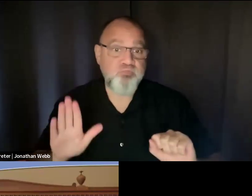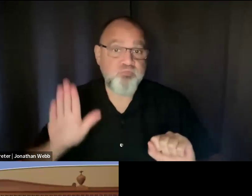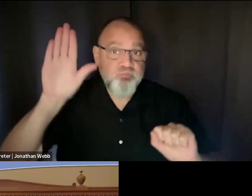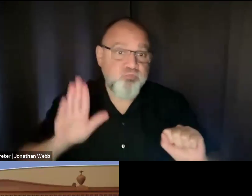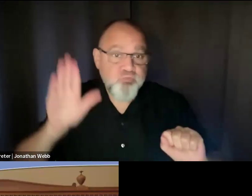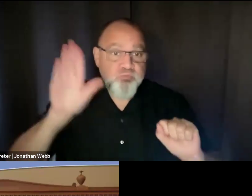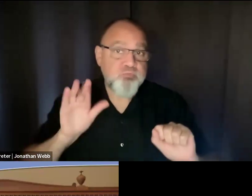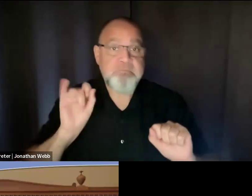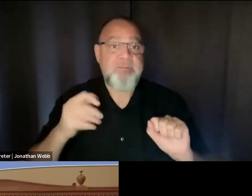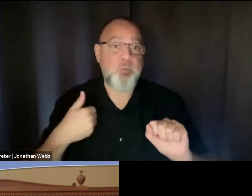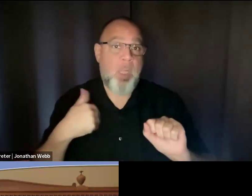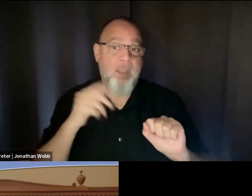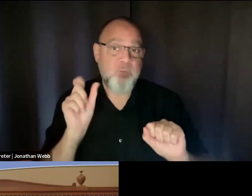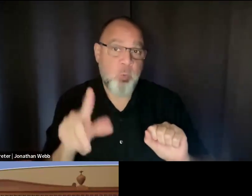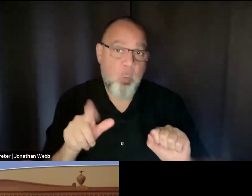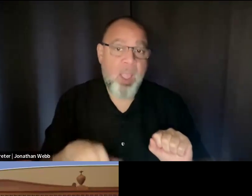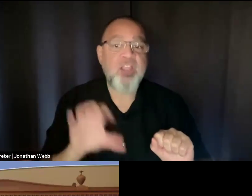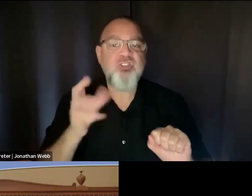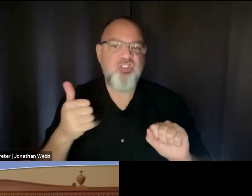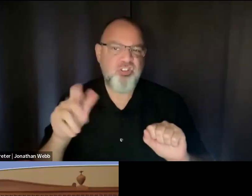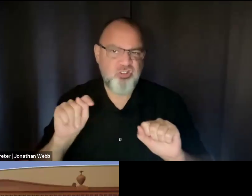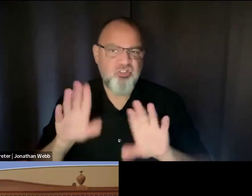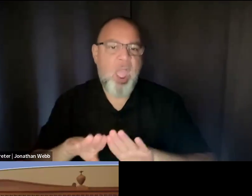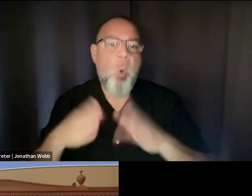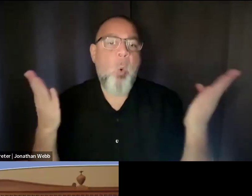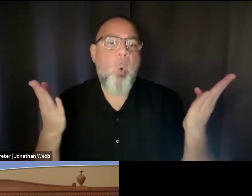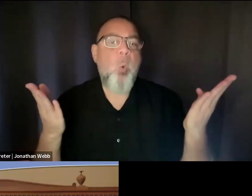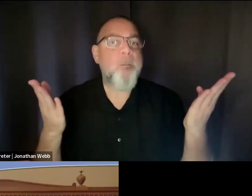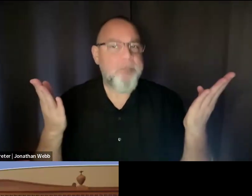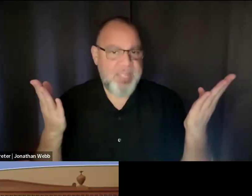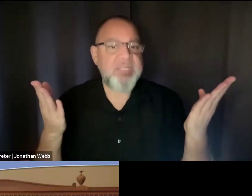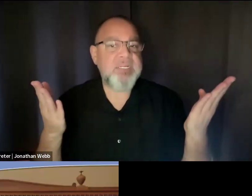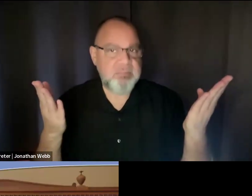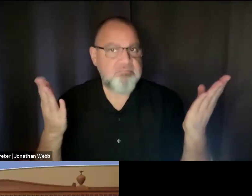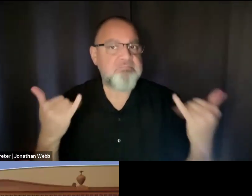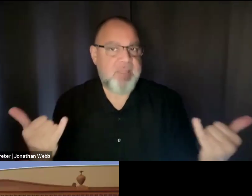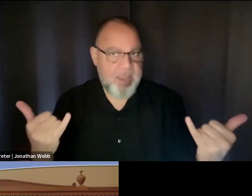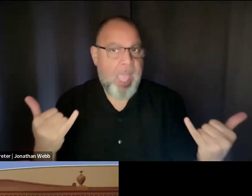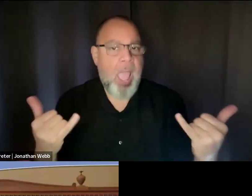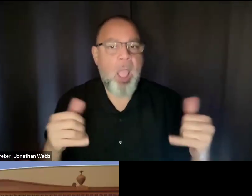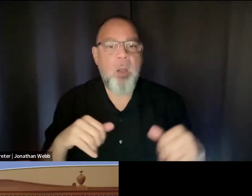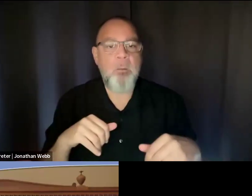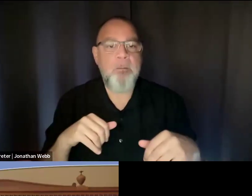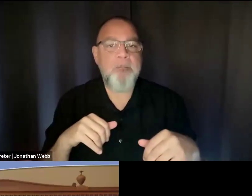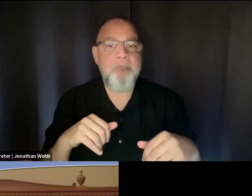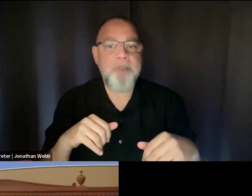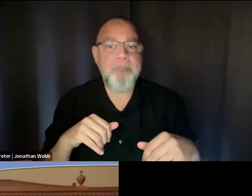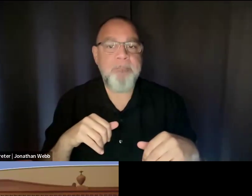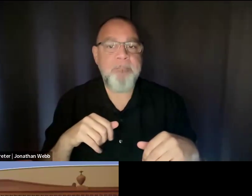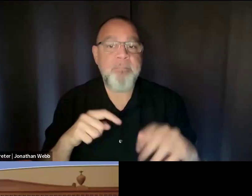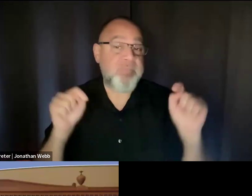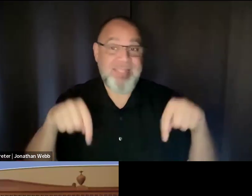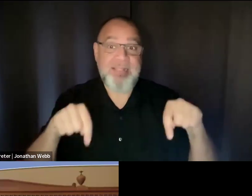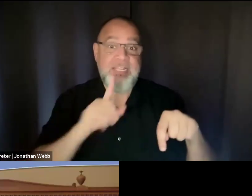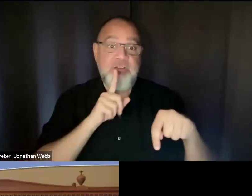questions. The chat is now open as well for folks if you're interested in putting in the chat box. But yes, this is great.